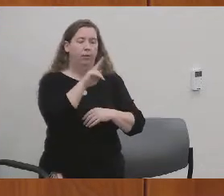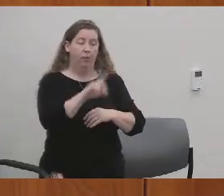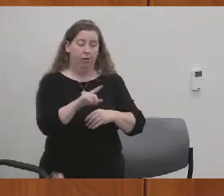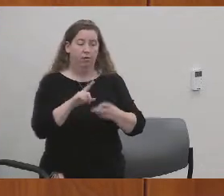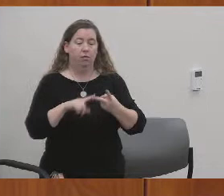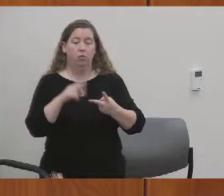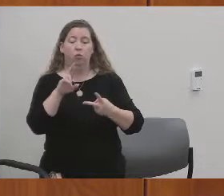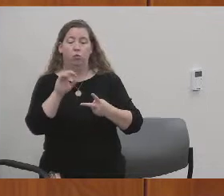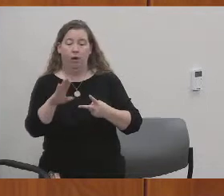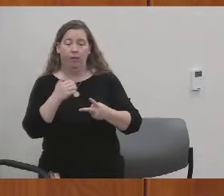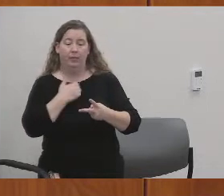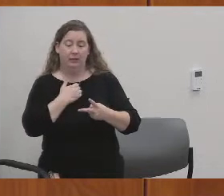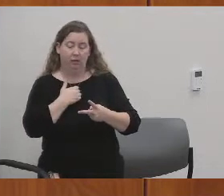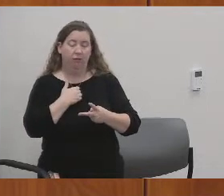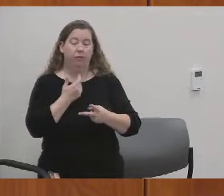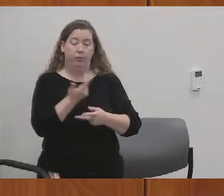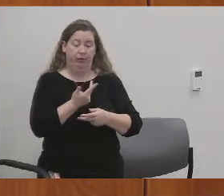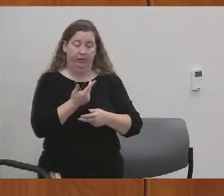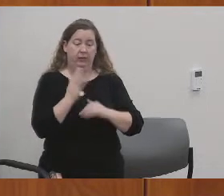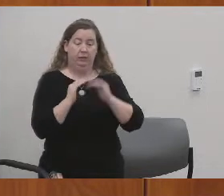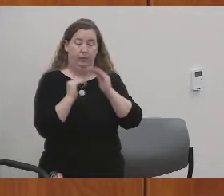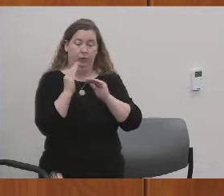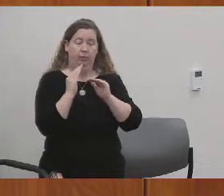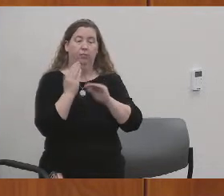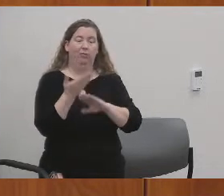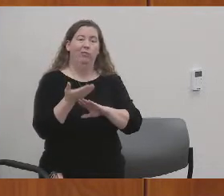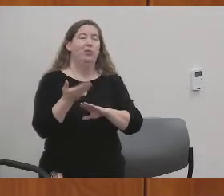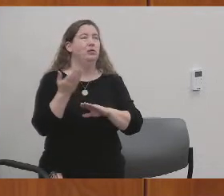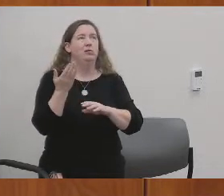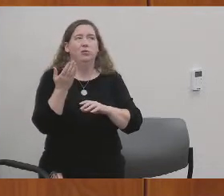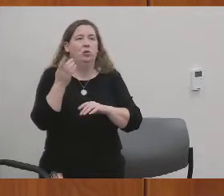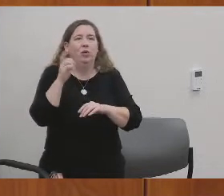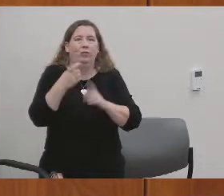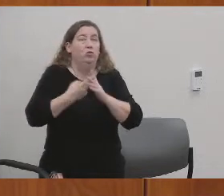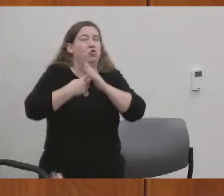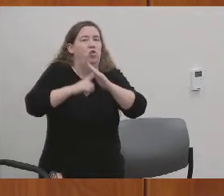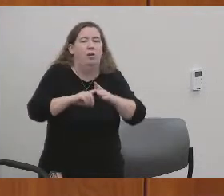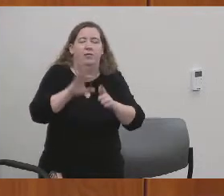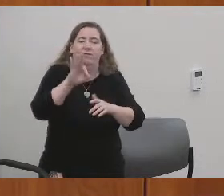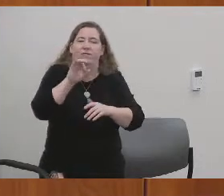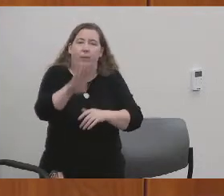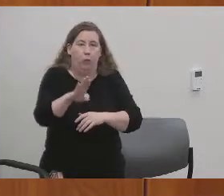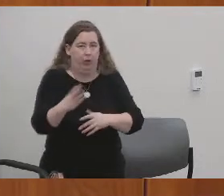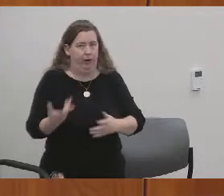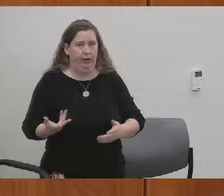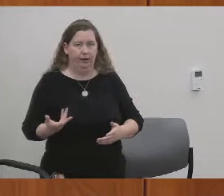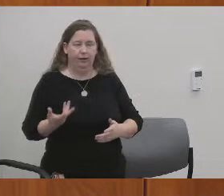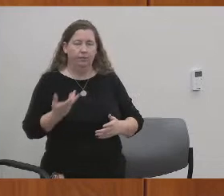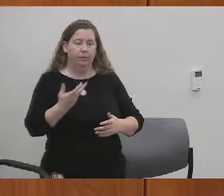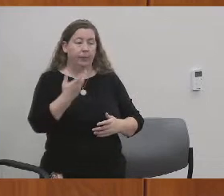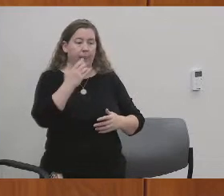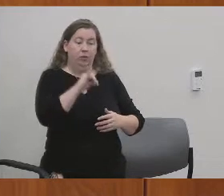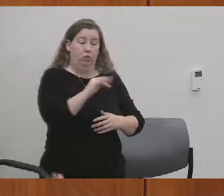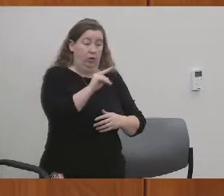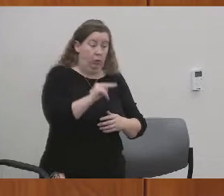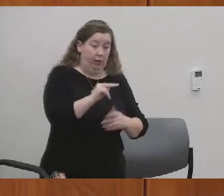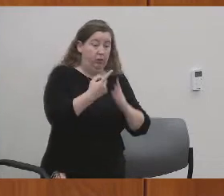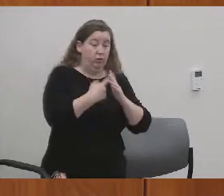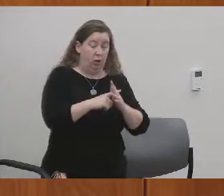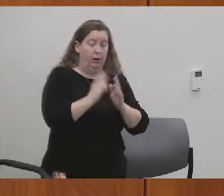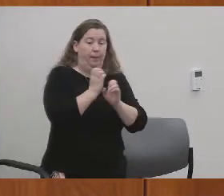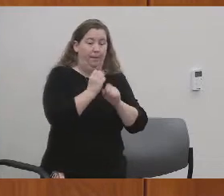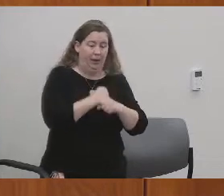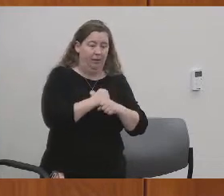built before as building principals. You start that process in February. In February, you know, it's January, you start to build